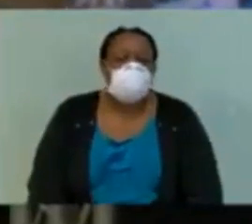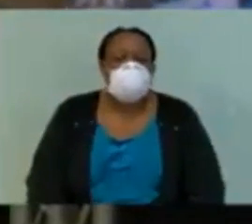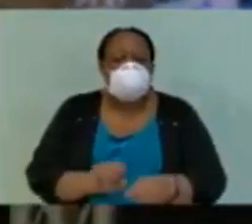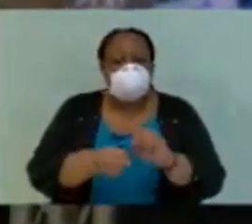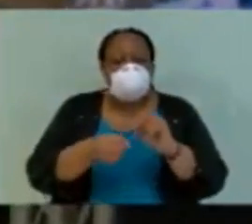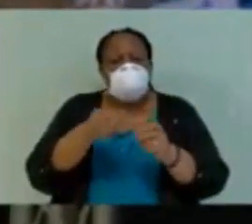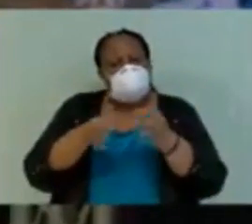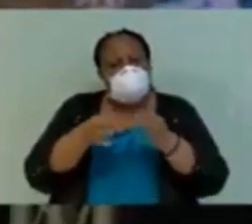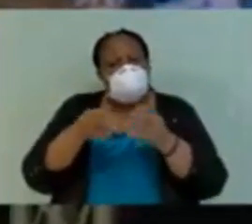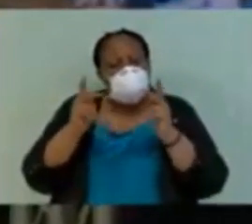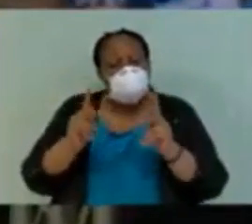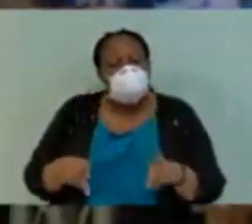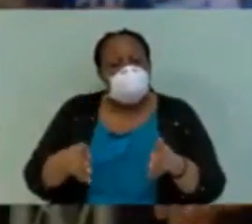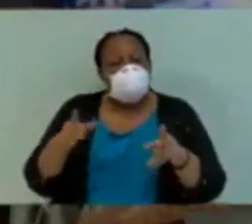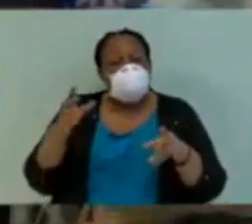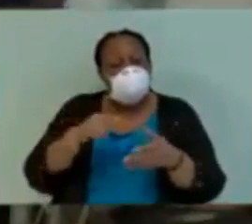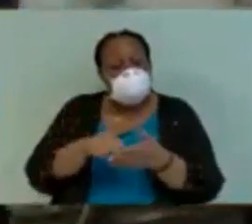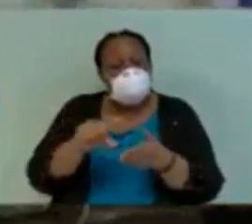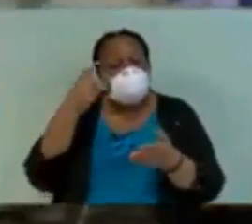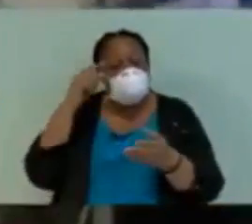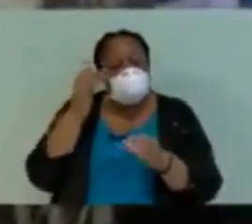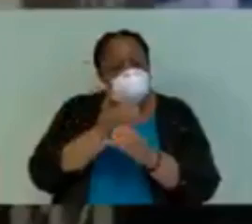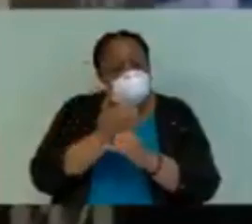see what, if any, arrangements could be made to